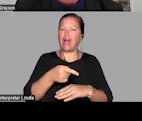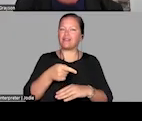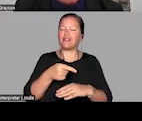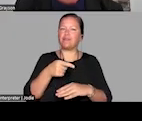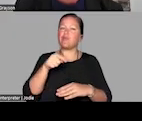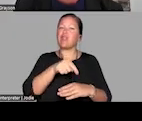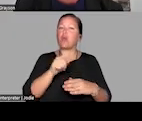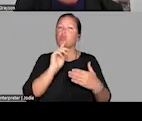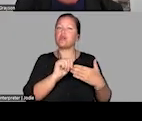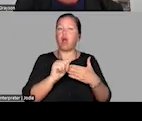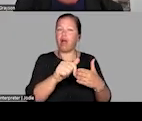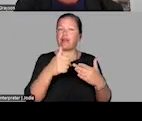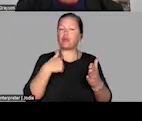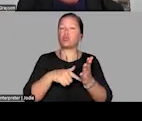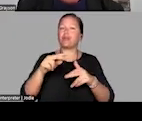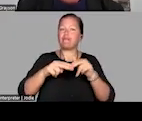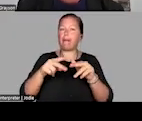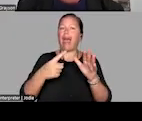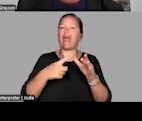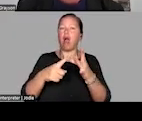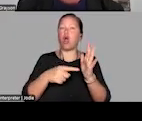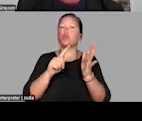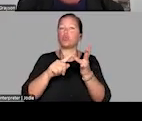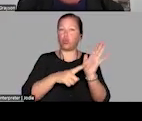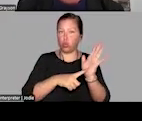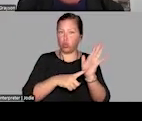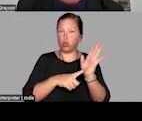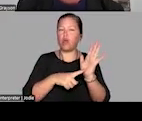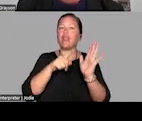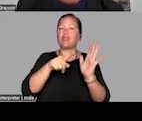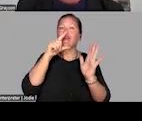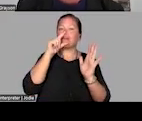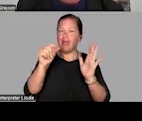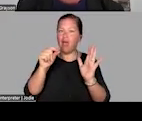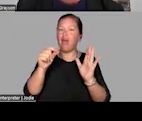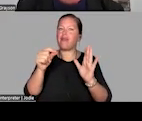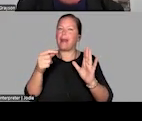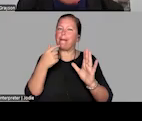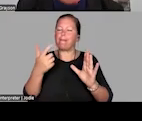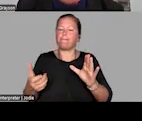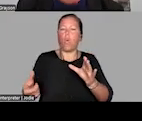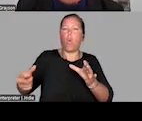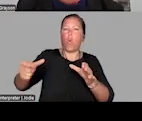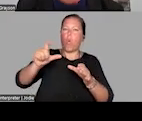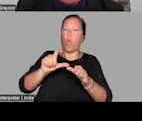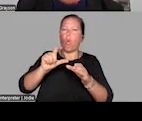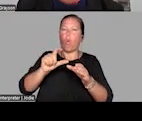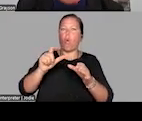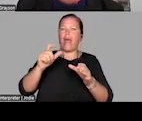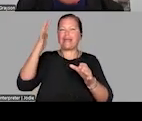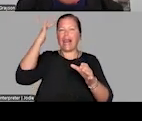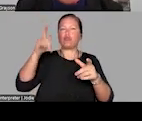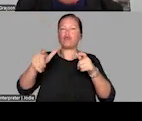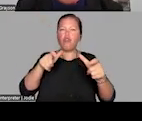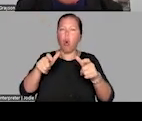way to develop AI tools that can inject human agency or giving human intellectual control